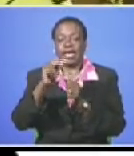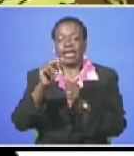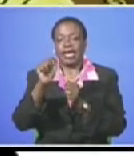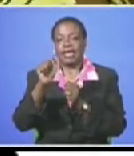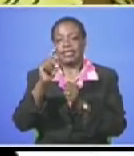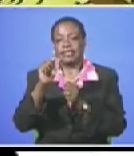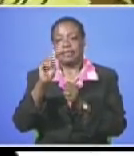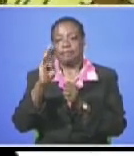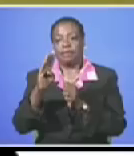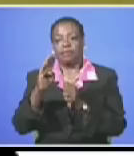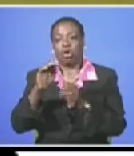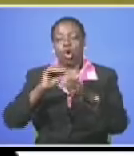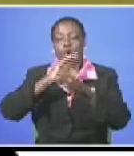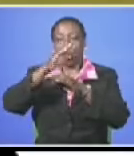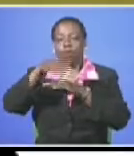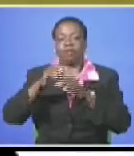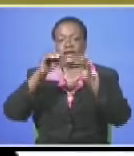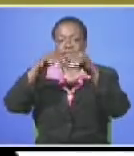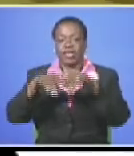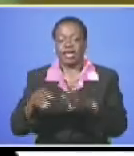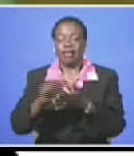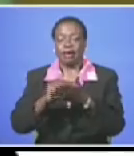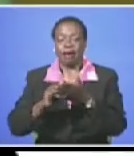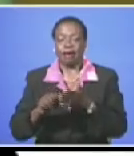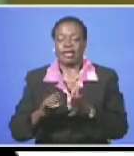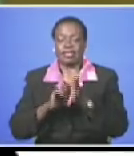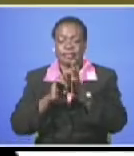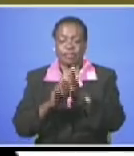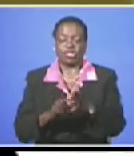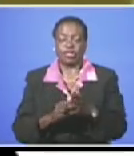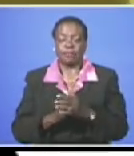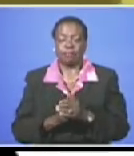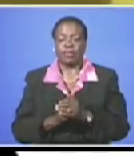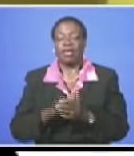Over the Hill Arts Initiative. This new and innovative form